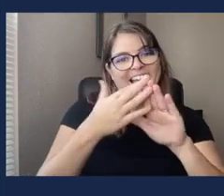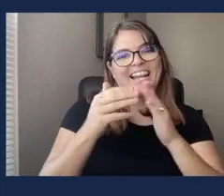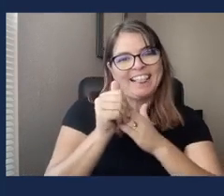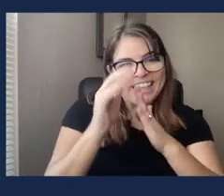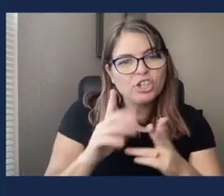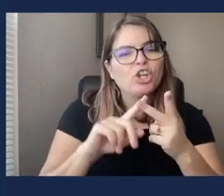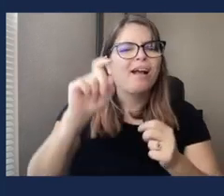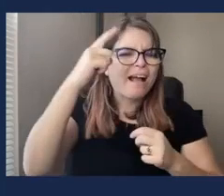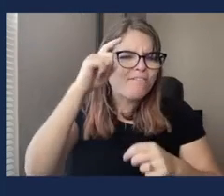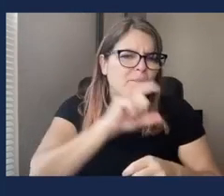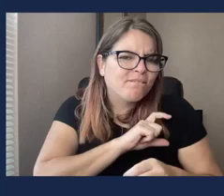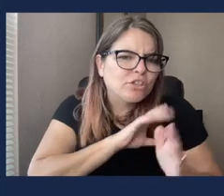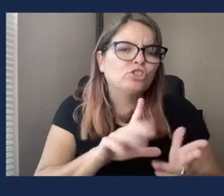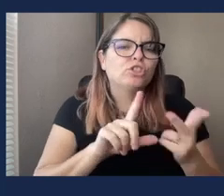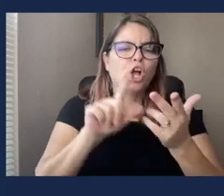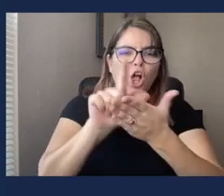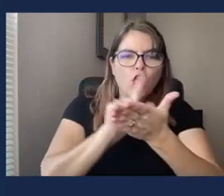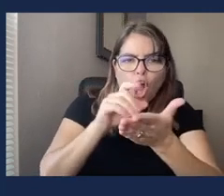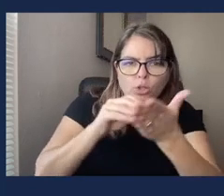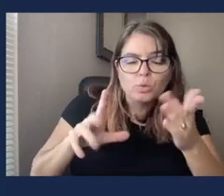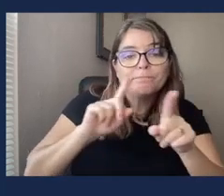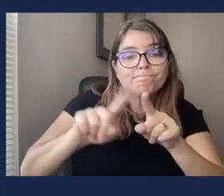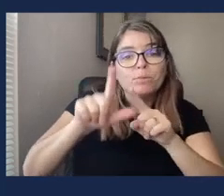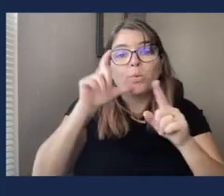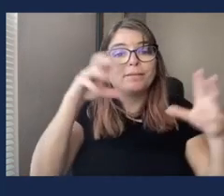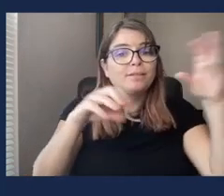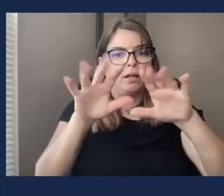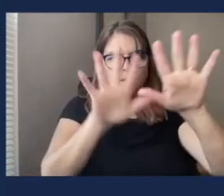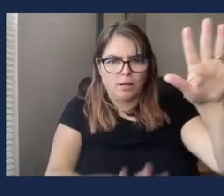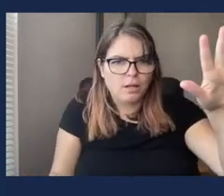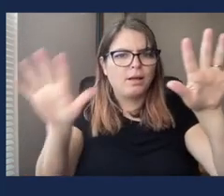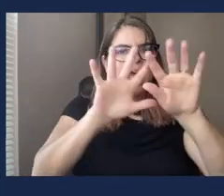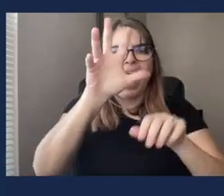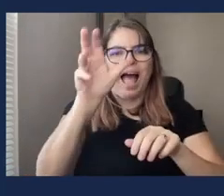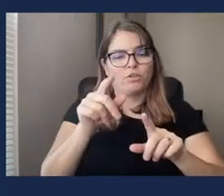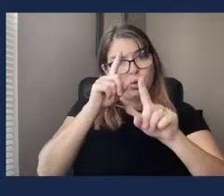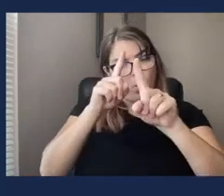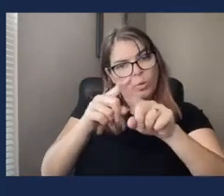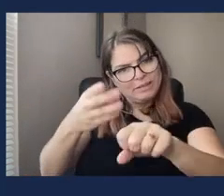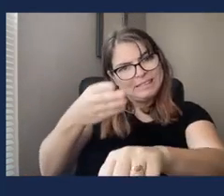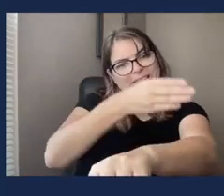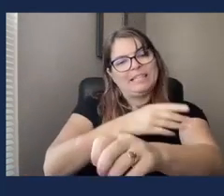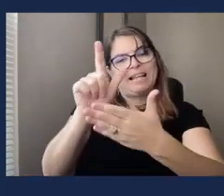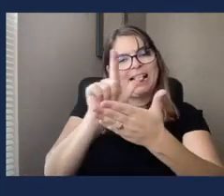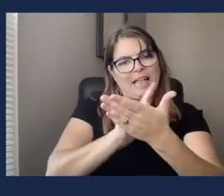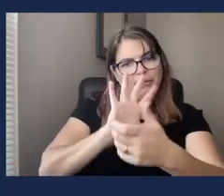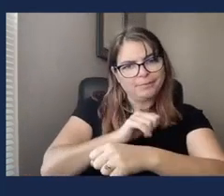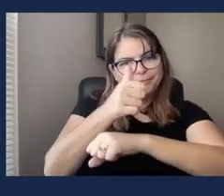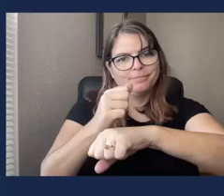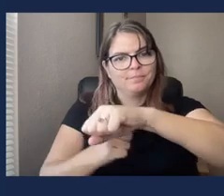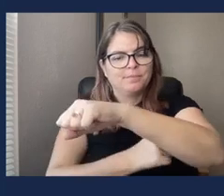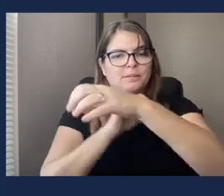law students, and other stakeholders from across Africa to improve the legal framework protecting the freedom of